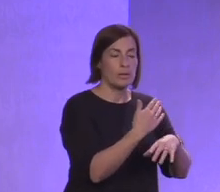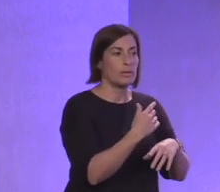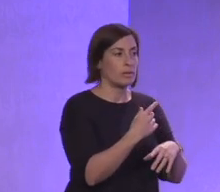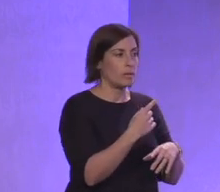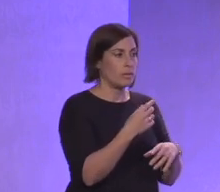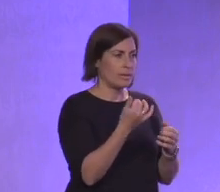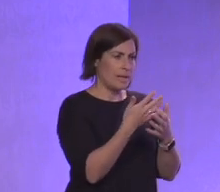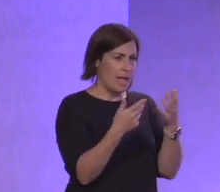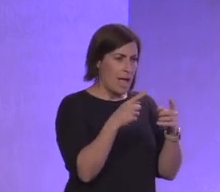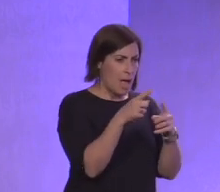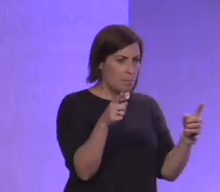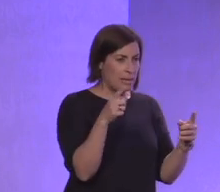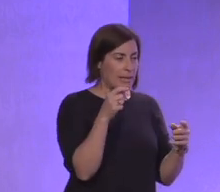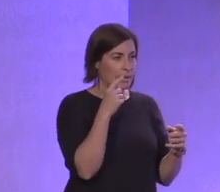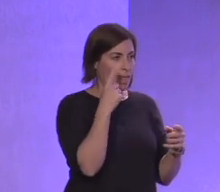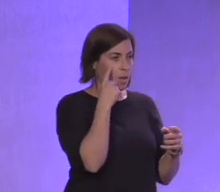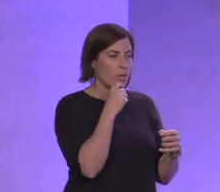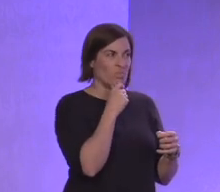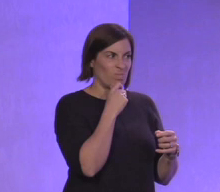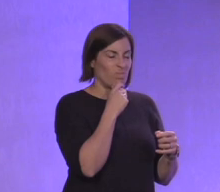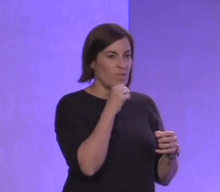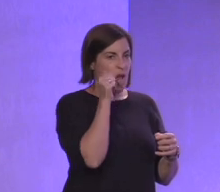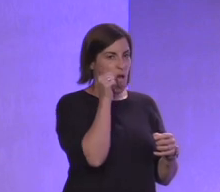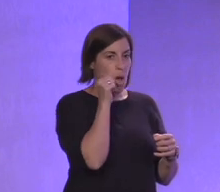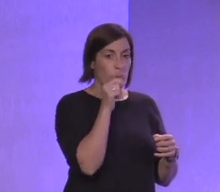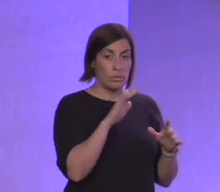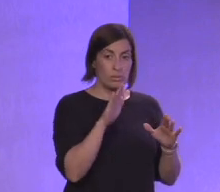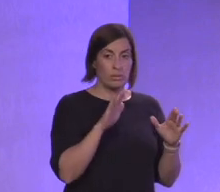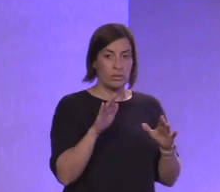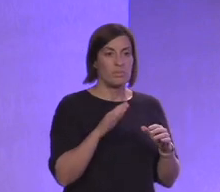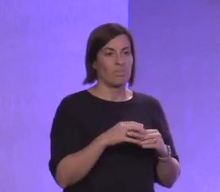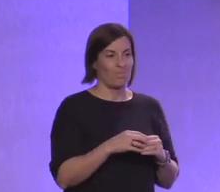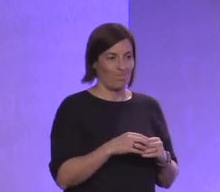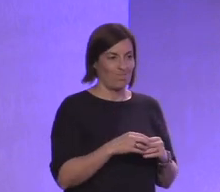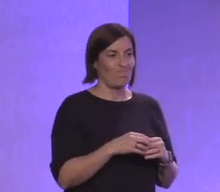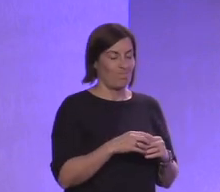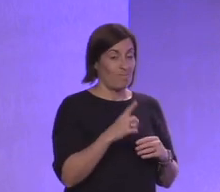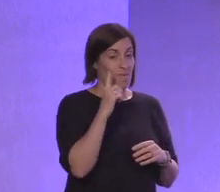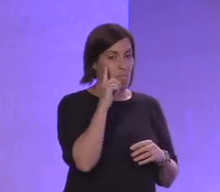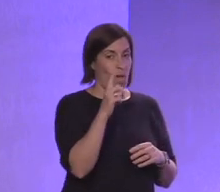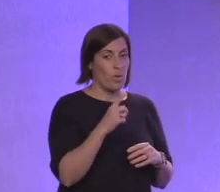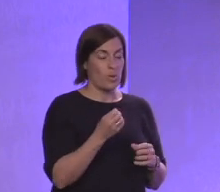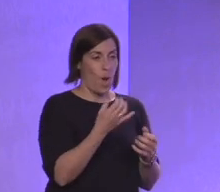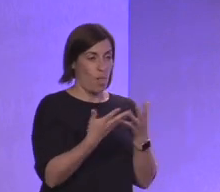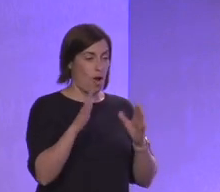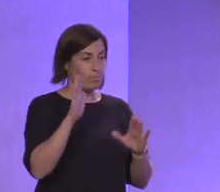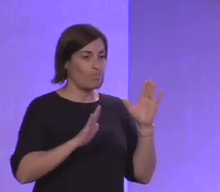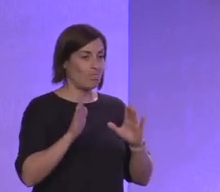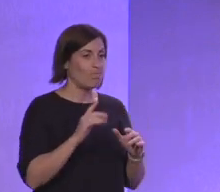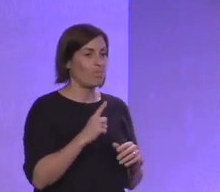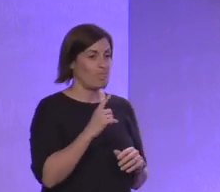you recognise some of those elements that he was talking about there? Yeah, I thought so. Me too.